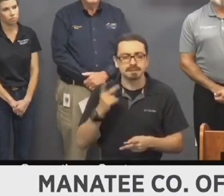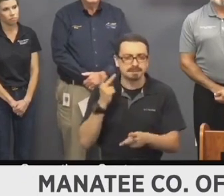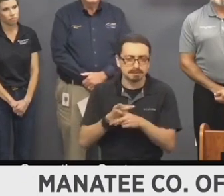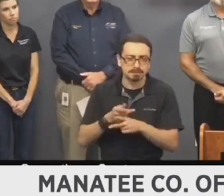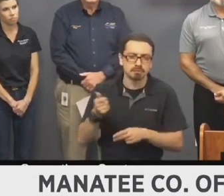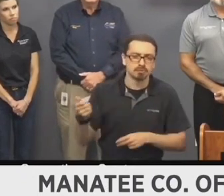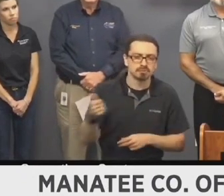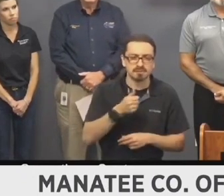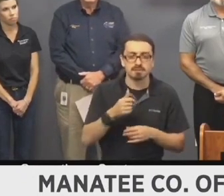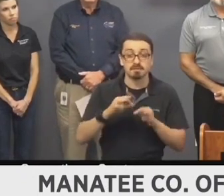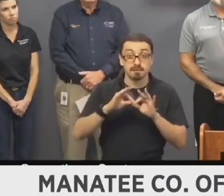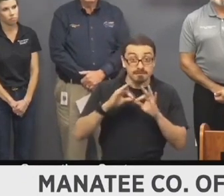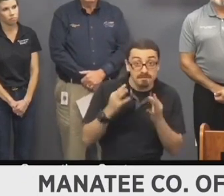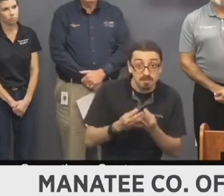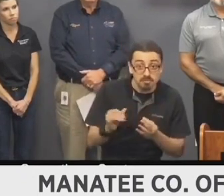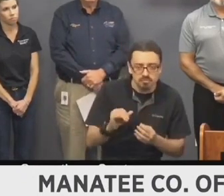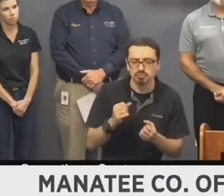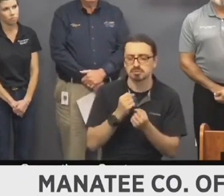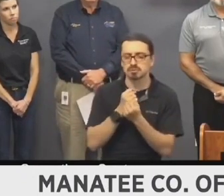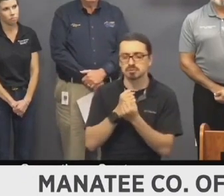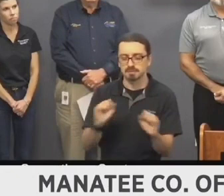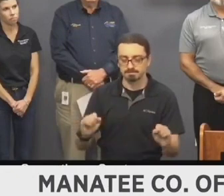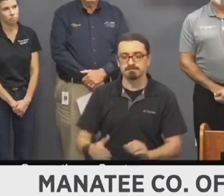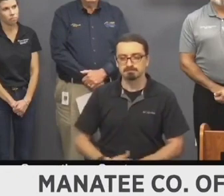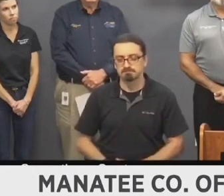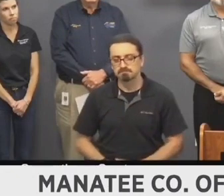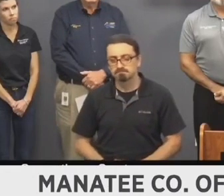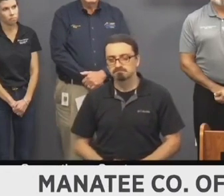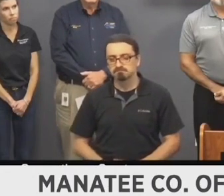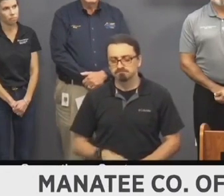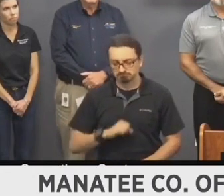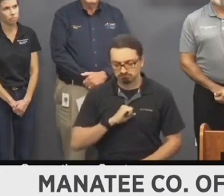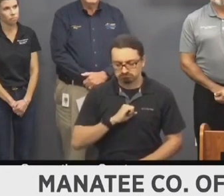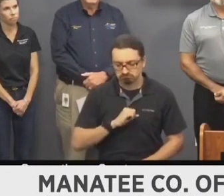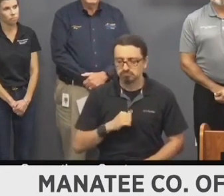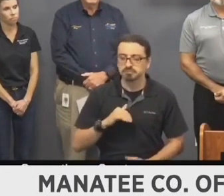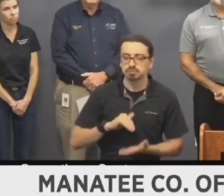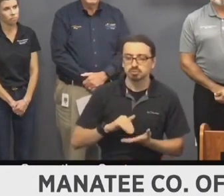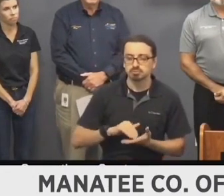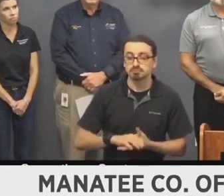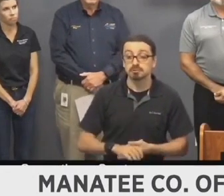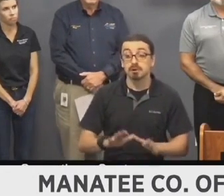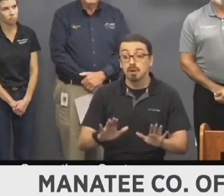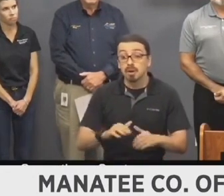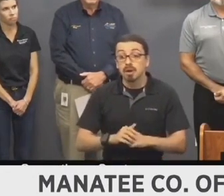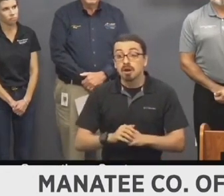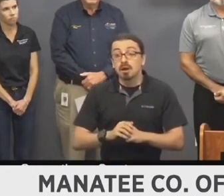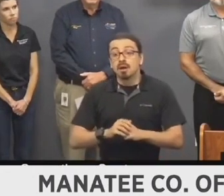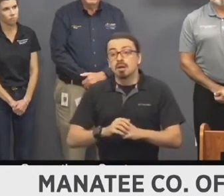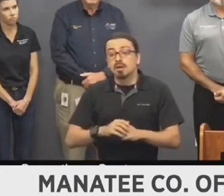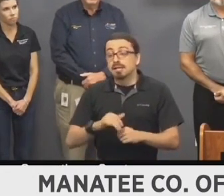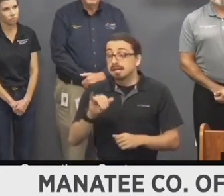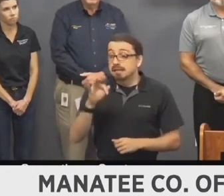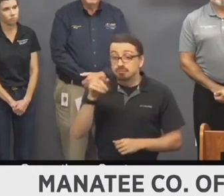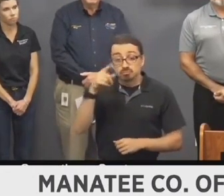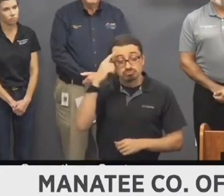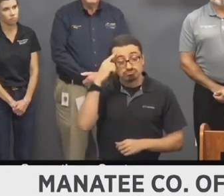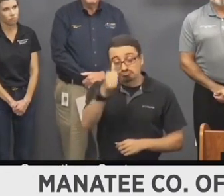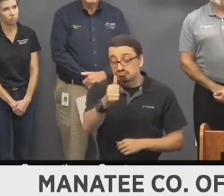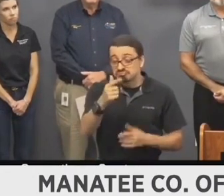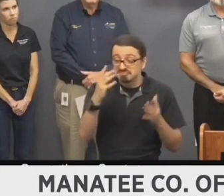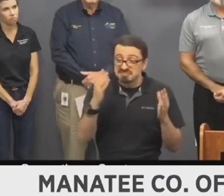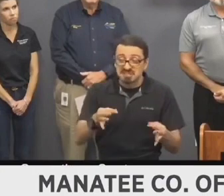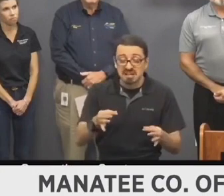safe. Excuse me. If you are choosing not to go to one of our shelters and you are going to seek evacuation